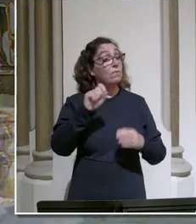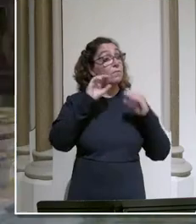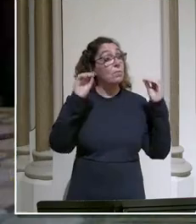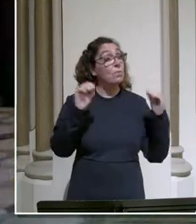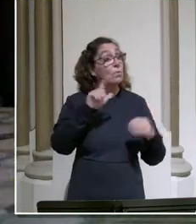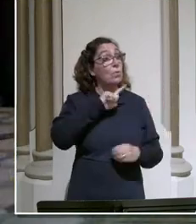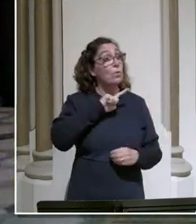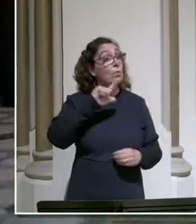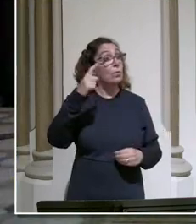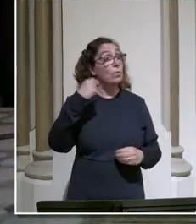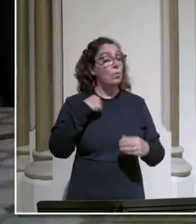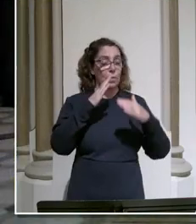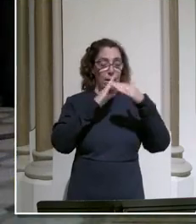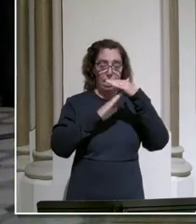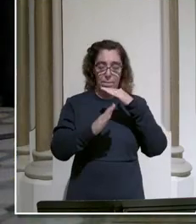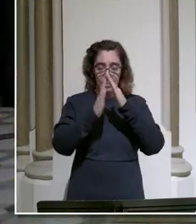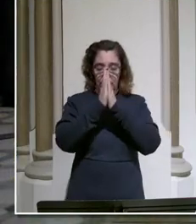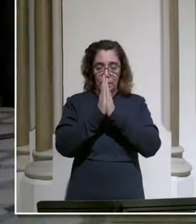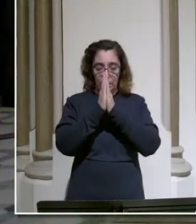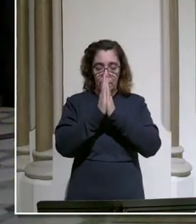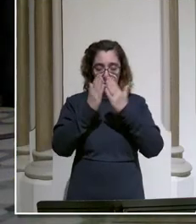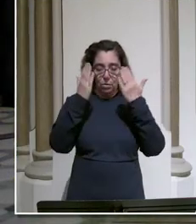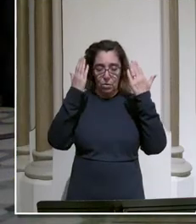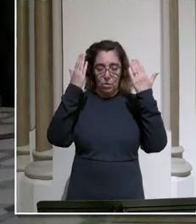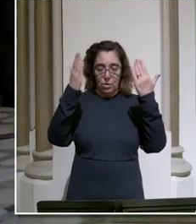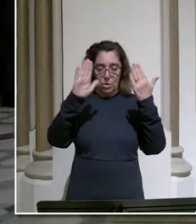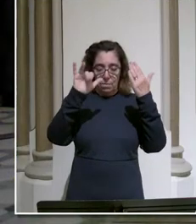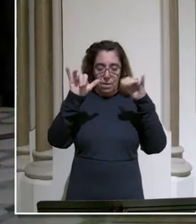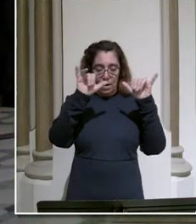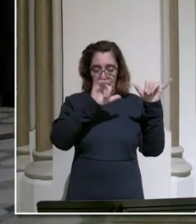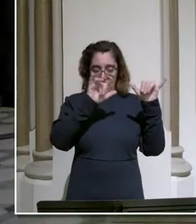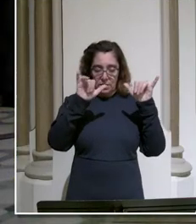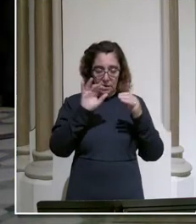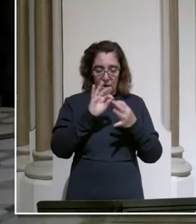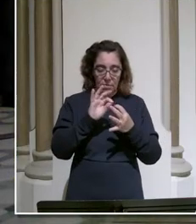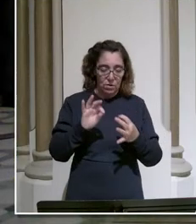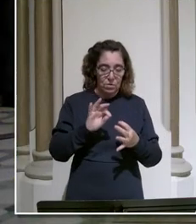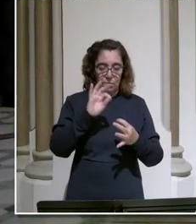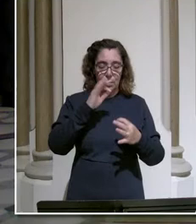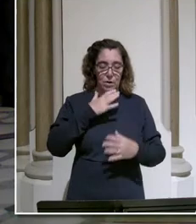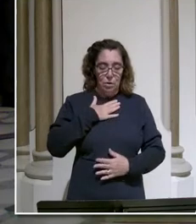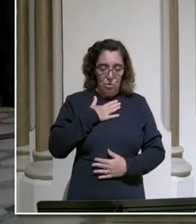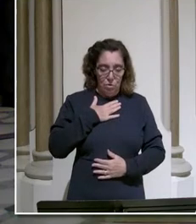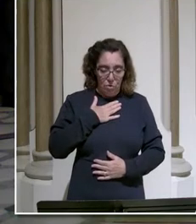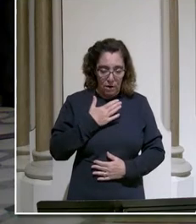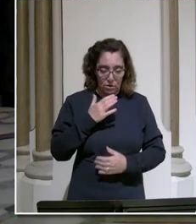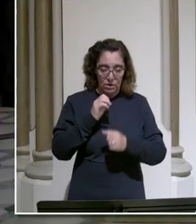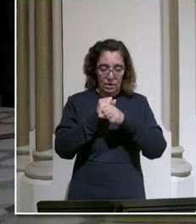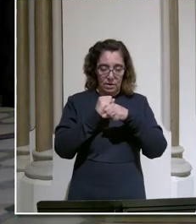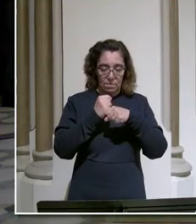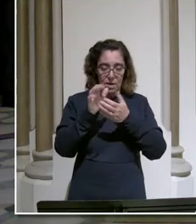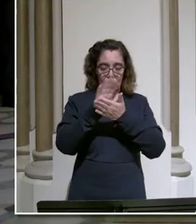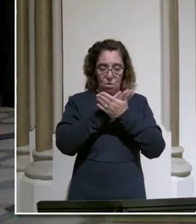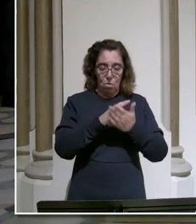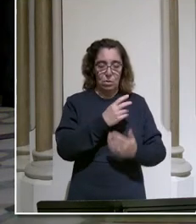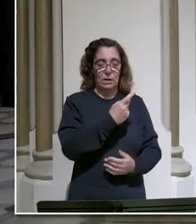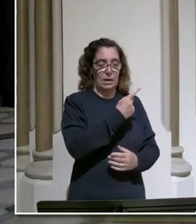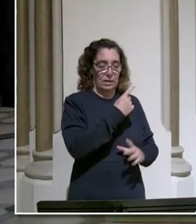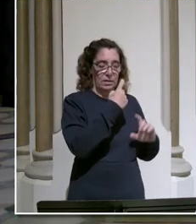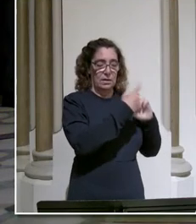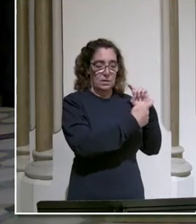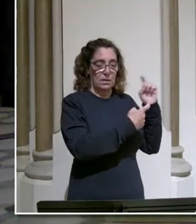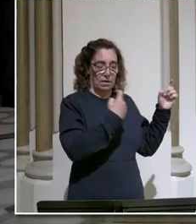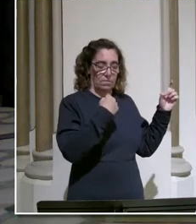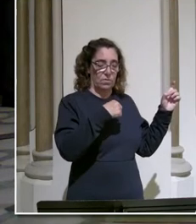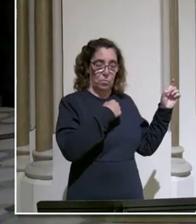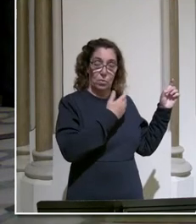Lord, we humbly implore you, by the same Spirit, graciously make holy these gifts we